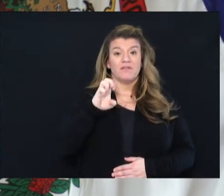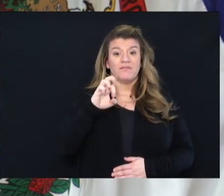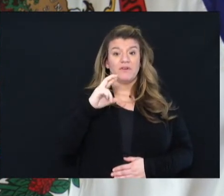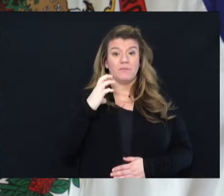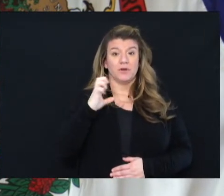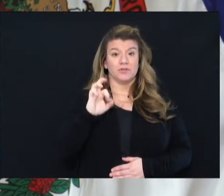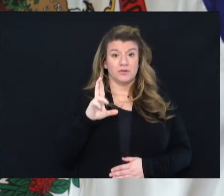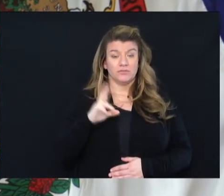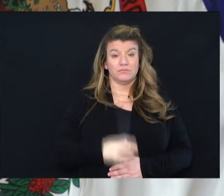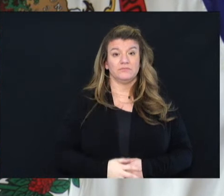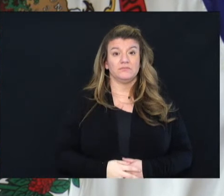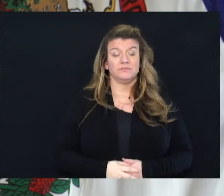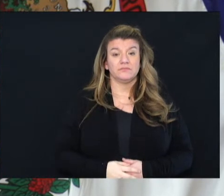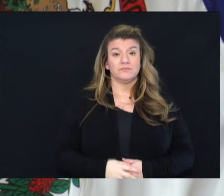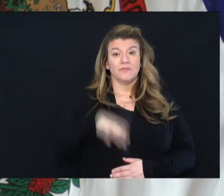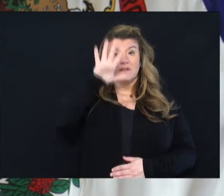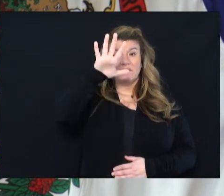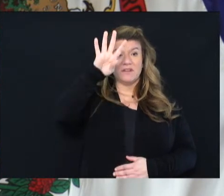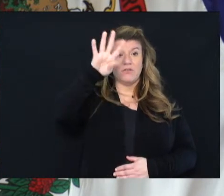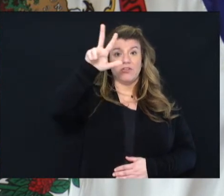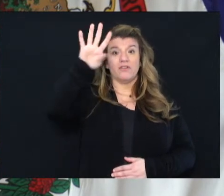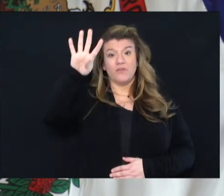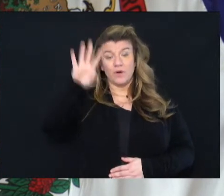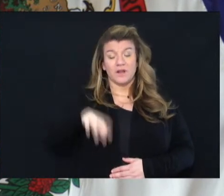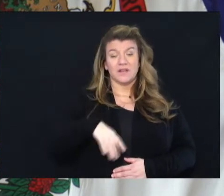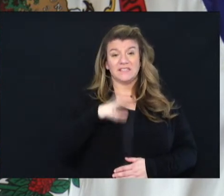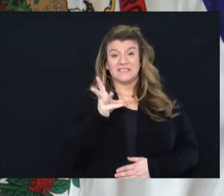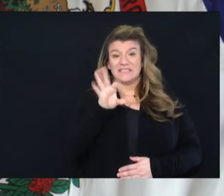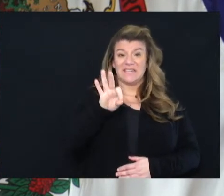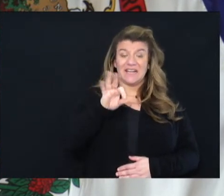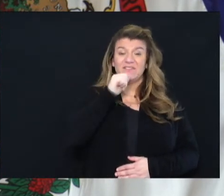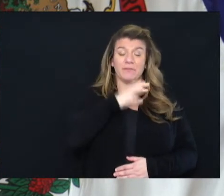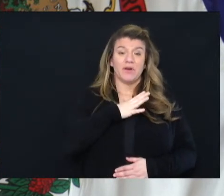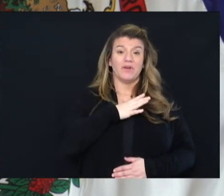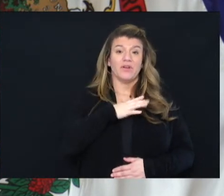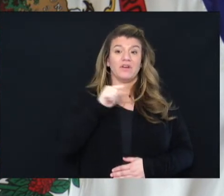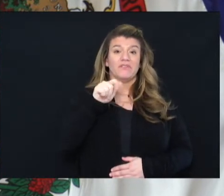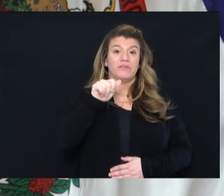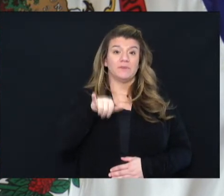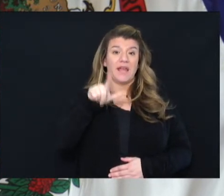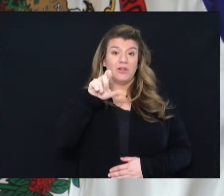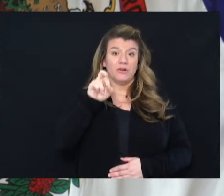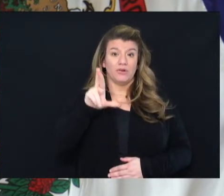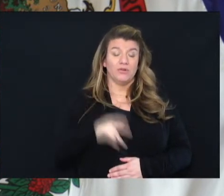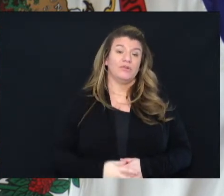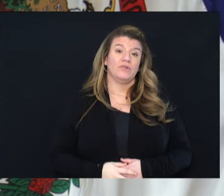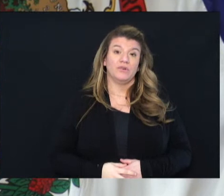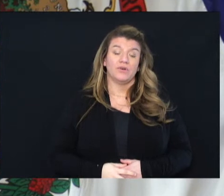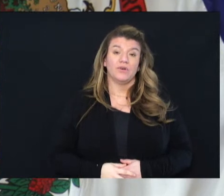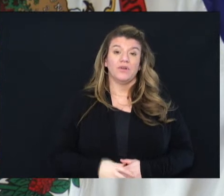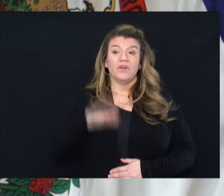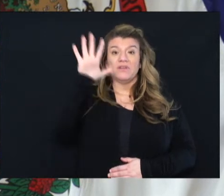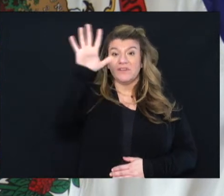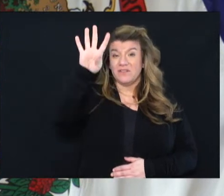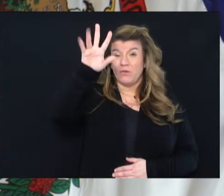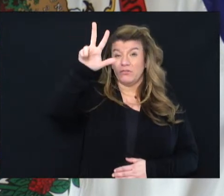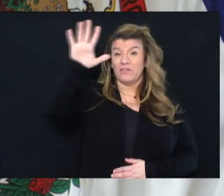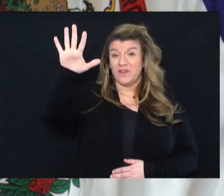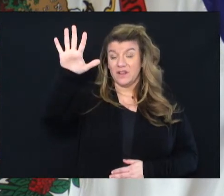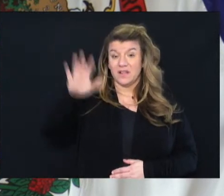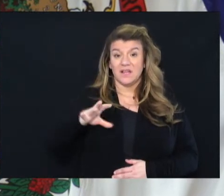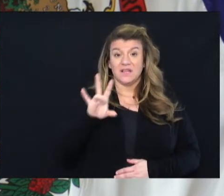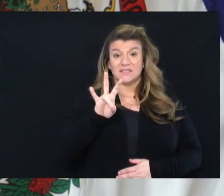County. The 5,434th death, a 69-year-old female from Taylor County. The 5,435th